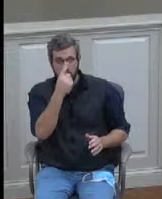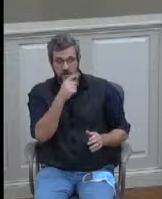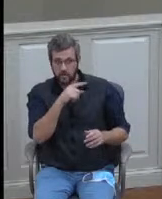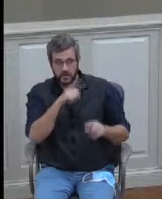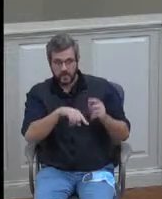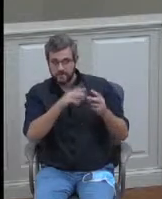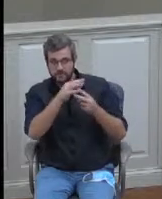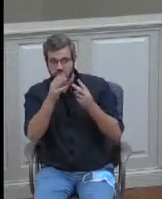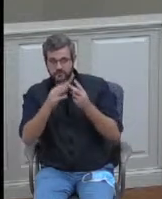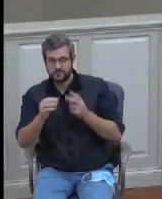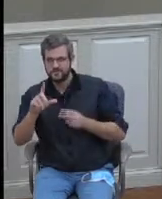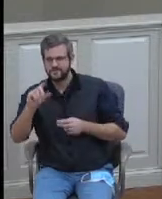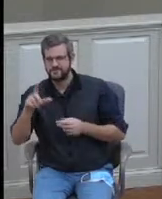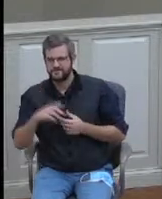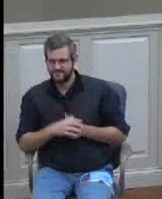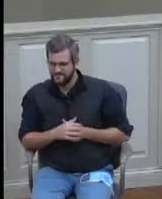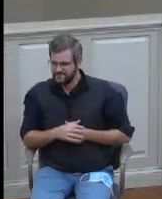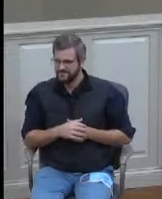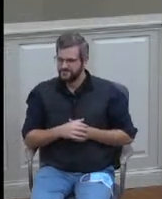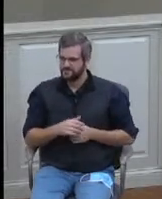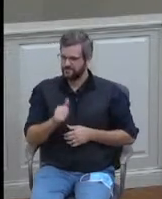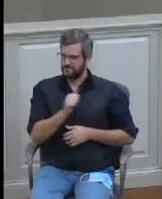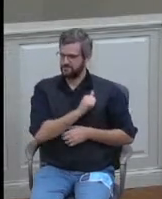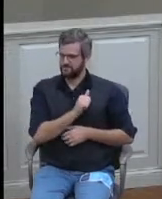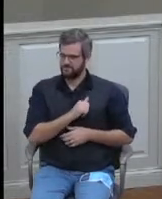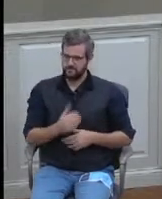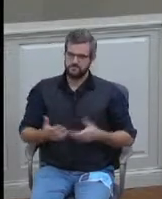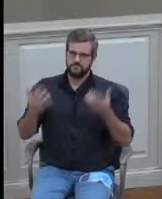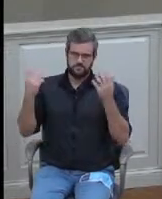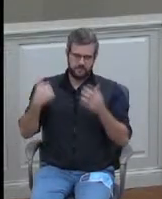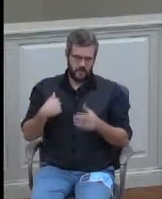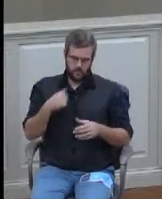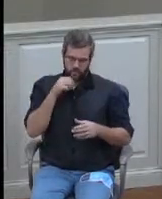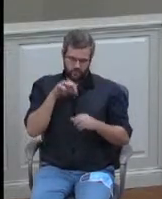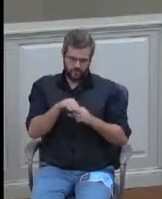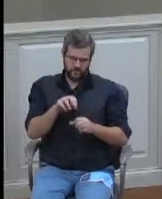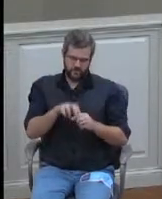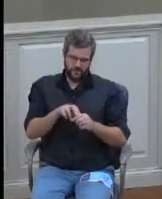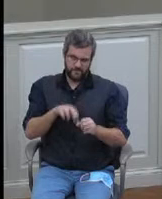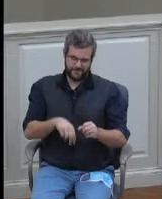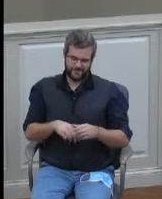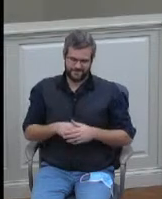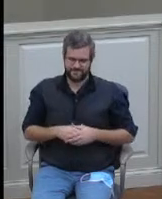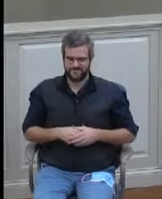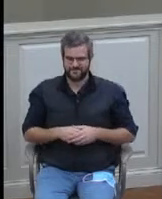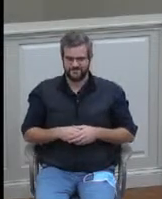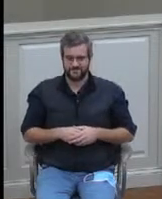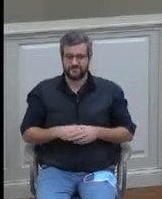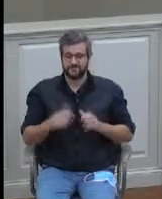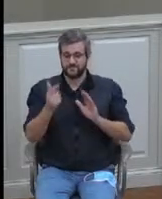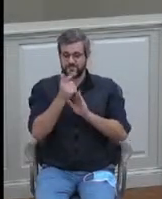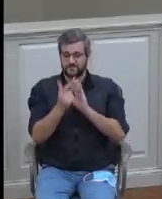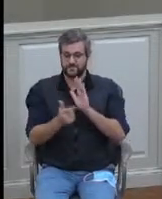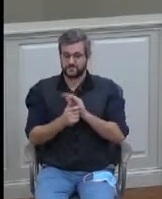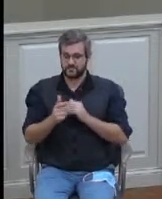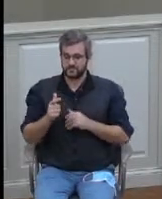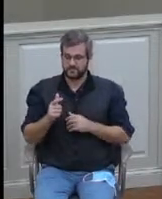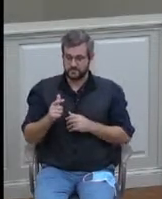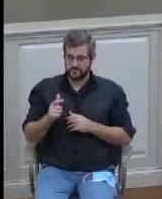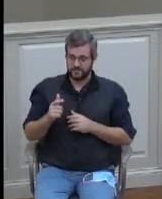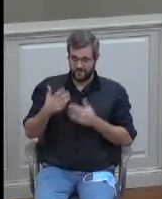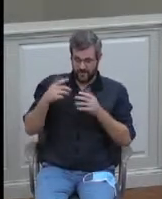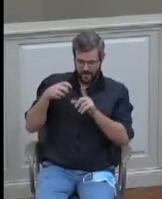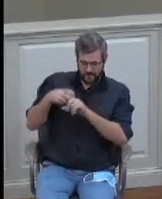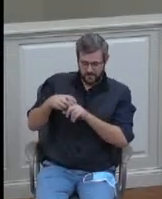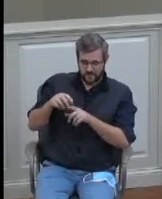All right. I was going to abstain from voting, Cottle. Yeah. Has your recount been considered yet,